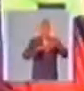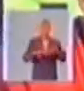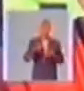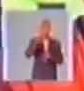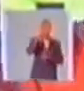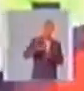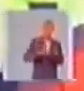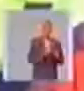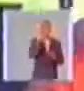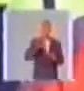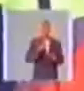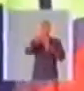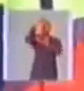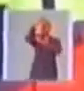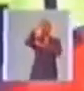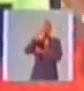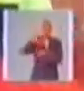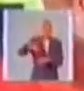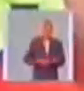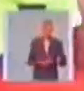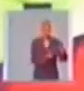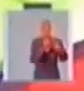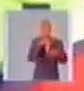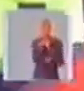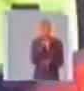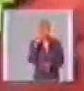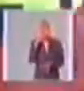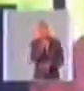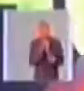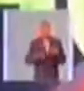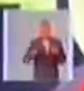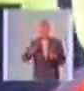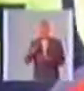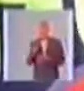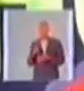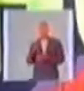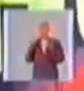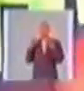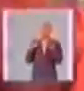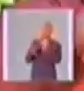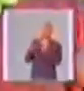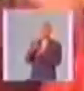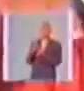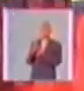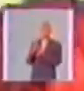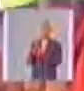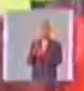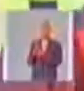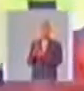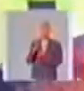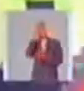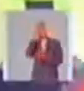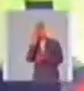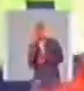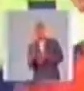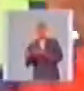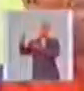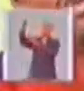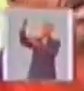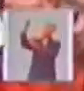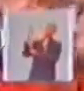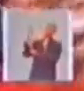kwa mbiso, enfa mko dada ubi, enko jini sika, na mungo kase, midiyenya miyajuma. Nenyenya miyanku ponfie, ana